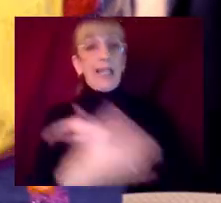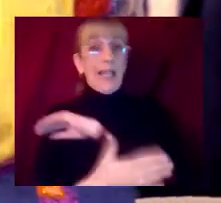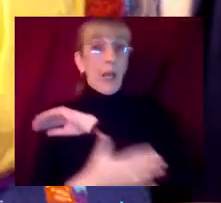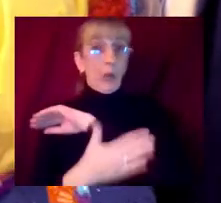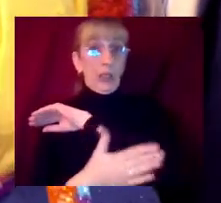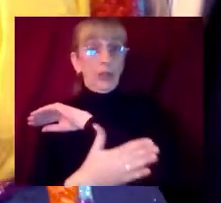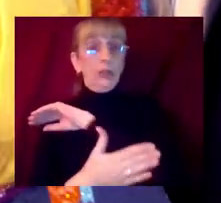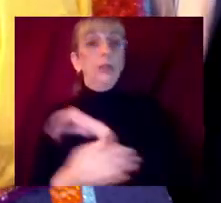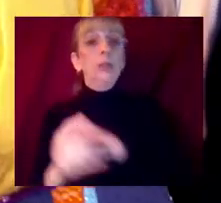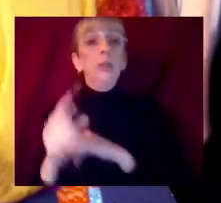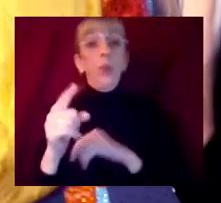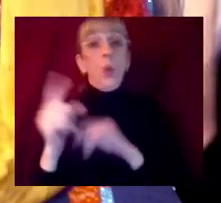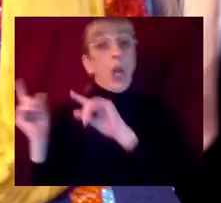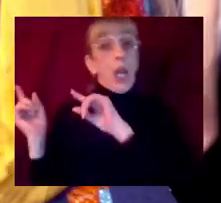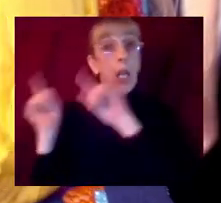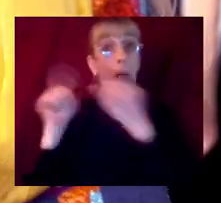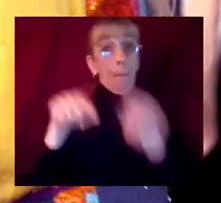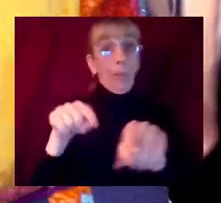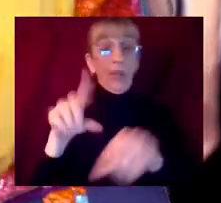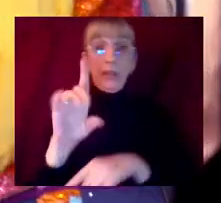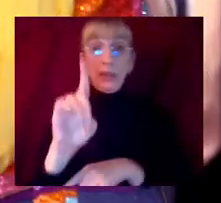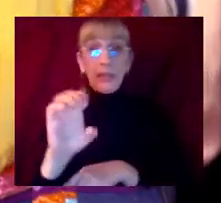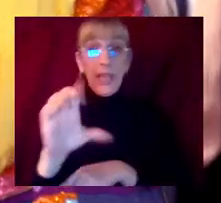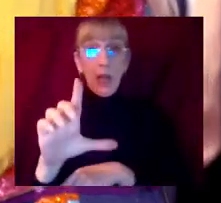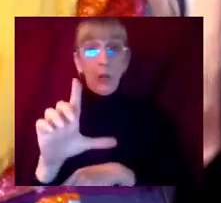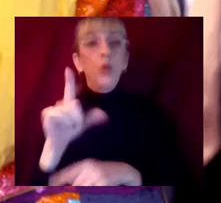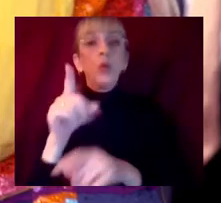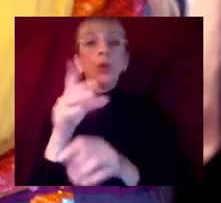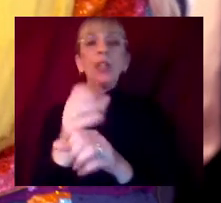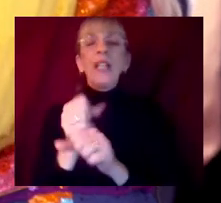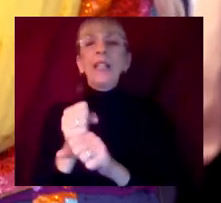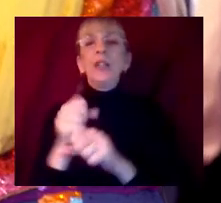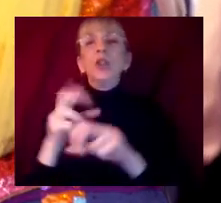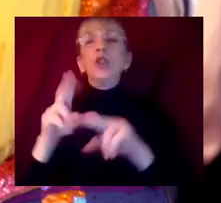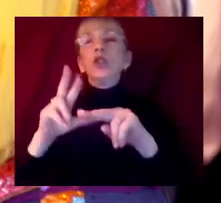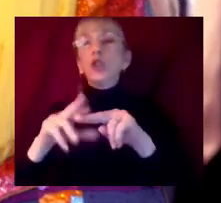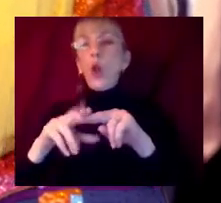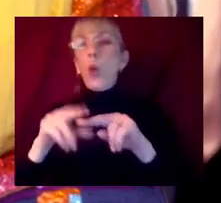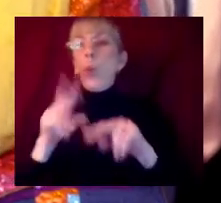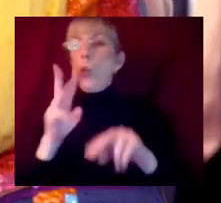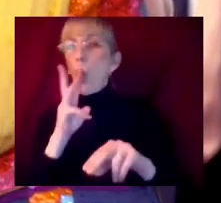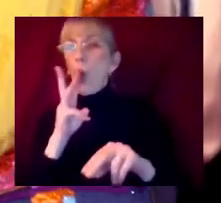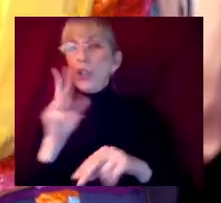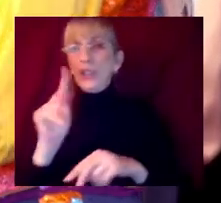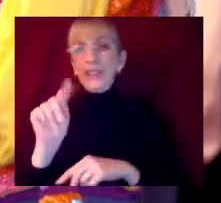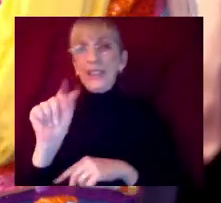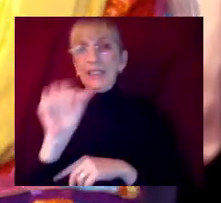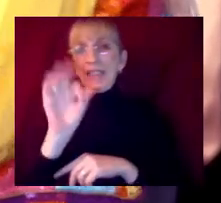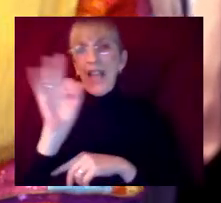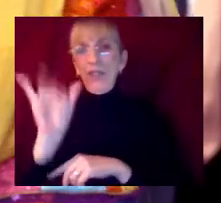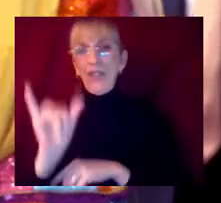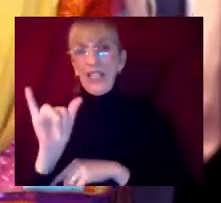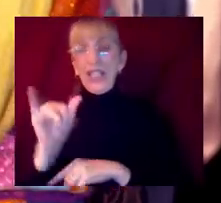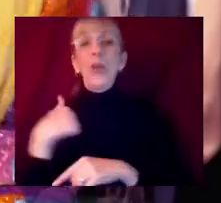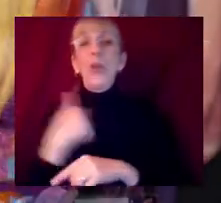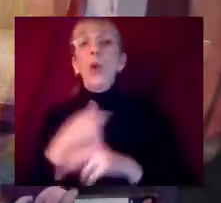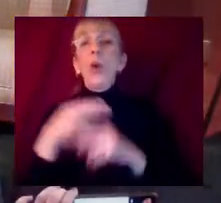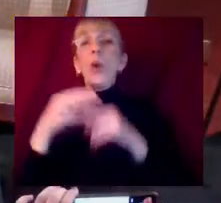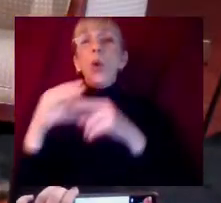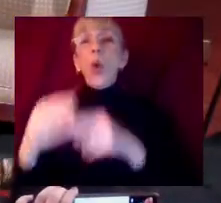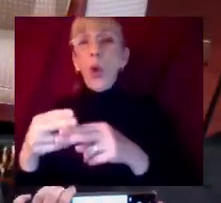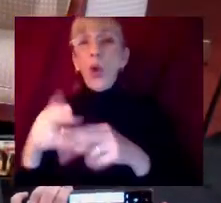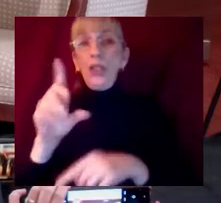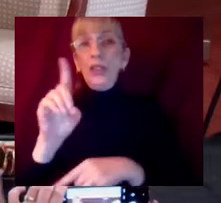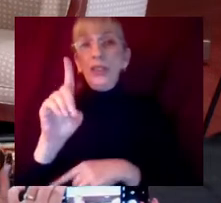to Delaware is saltwater taffy that we call Dollies. Oh, you do?